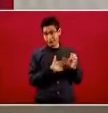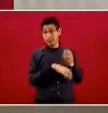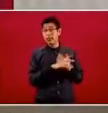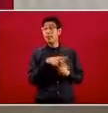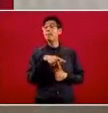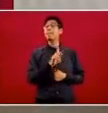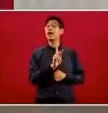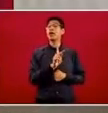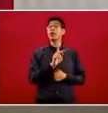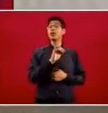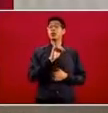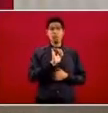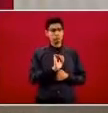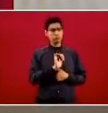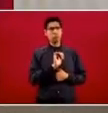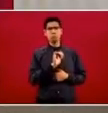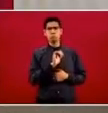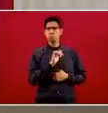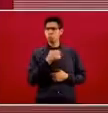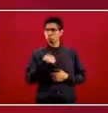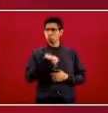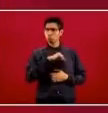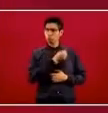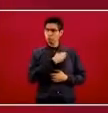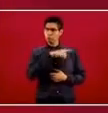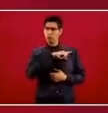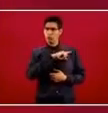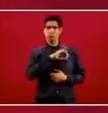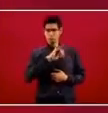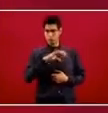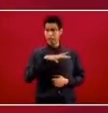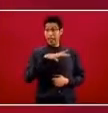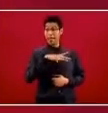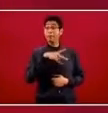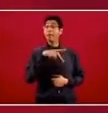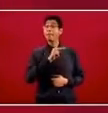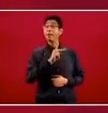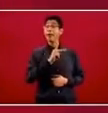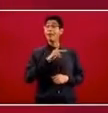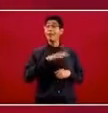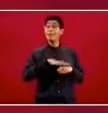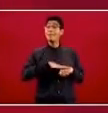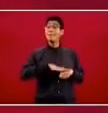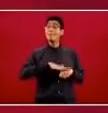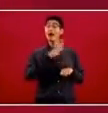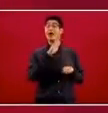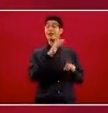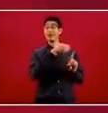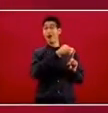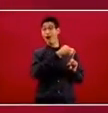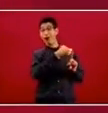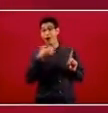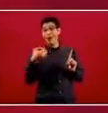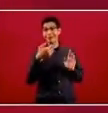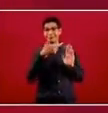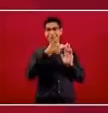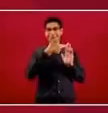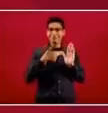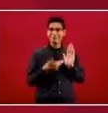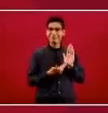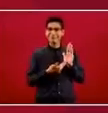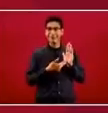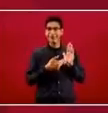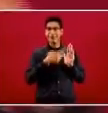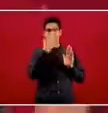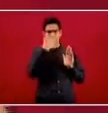1. Now, this infrastructure can be optimized and become more efficient if you implement reorganization